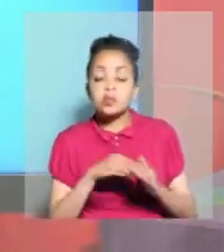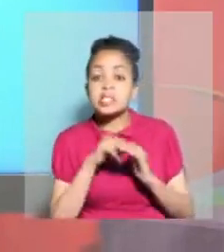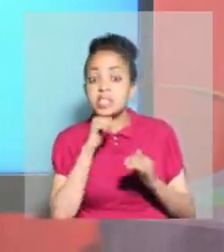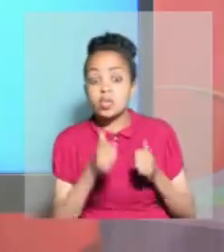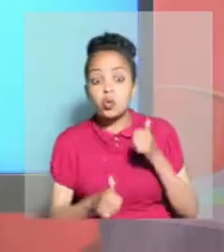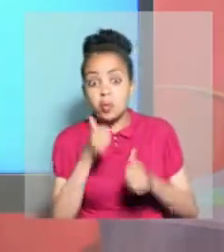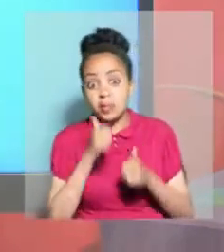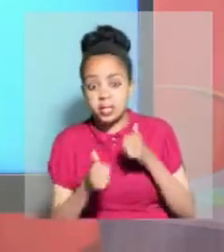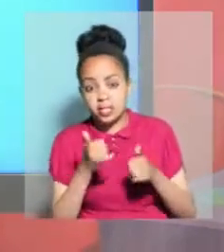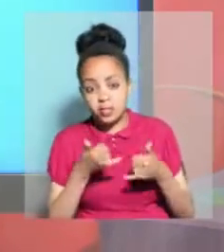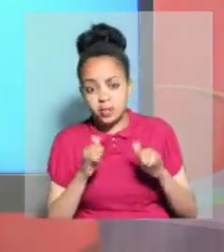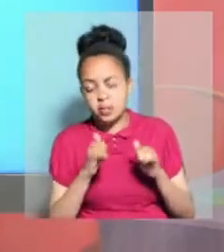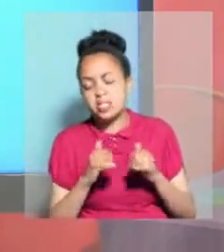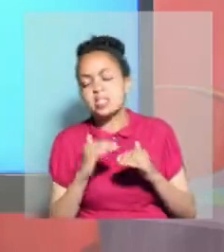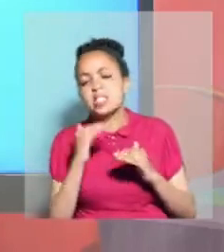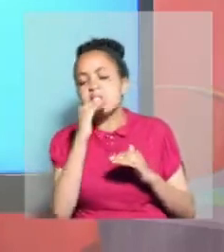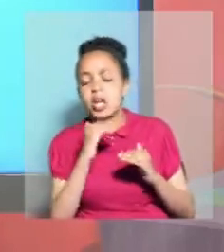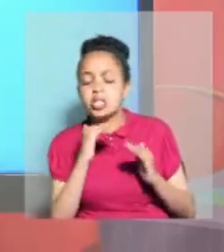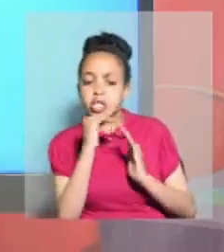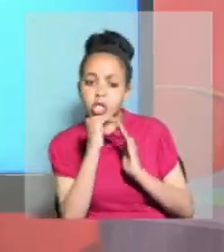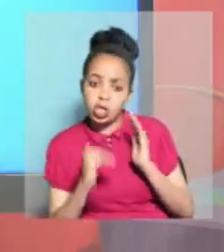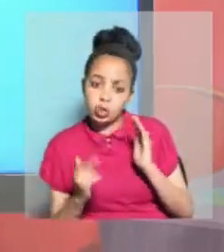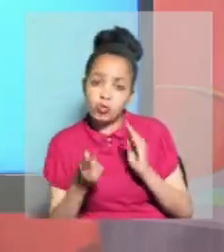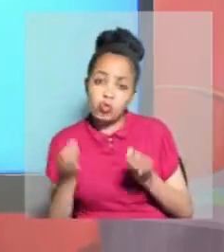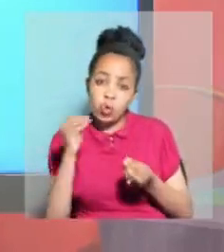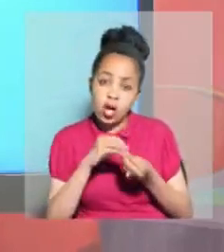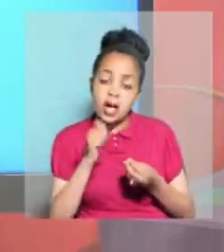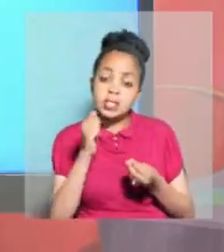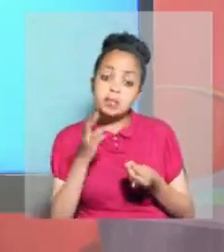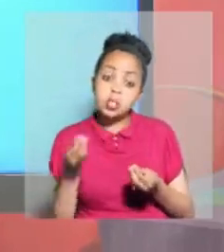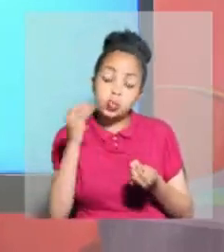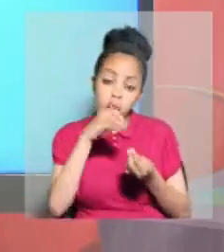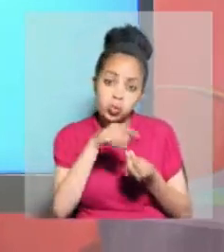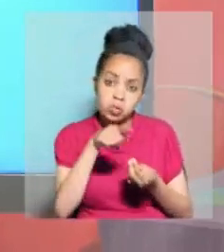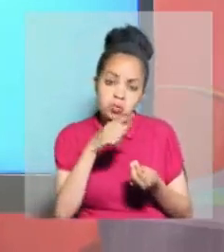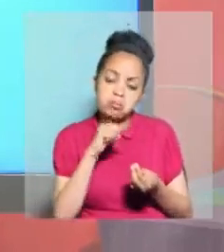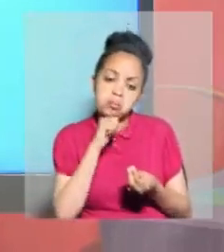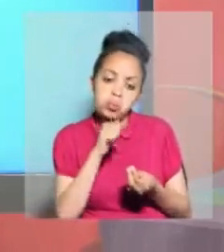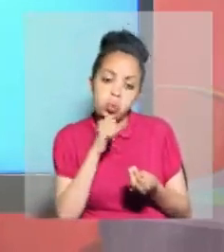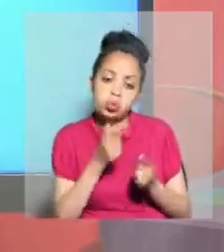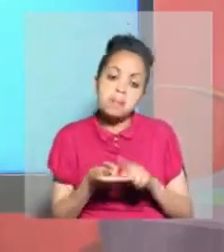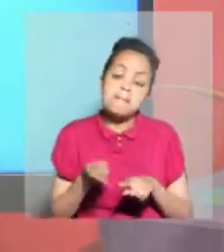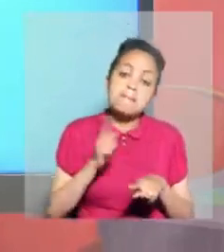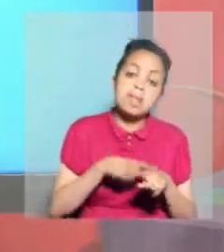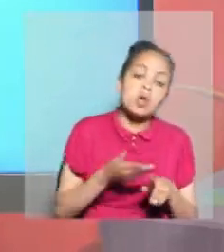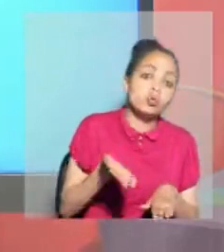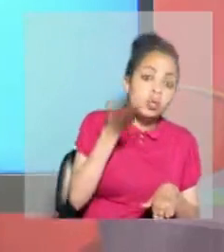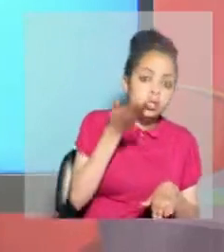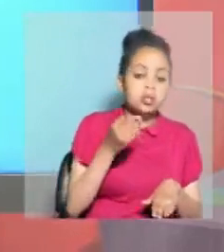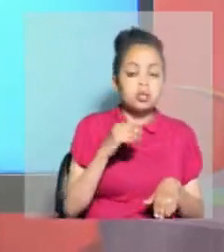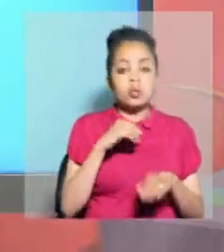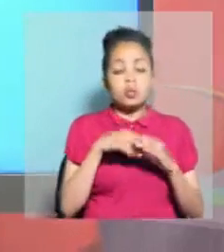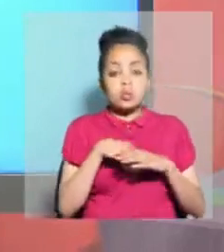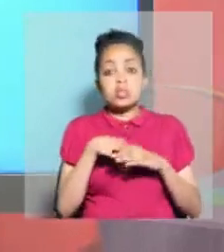non-competitive inhibitor, the rate is highly reduced. If you add substrate concentration to here, you cannot back to here.